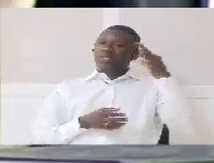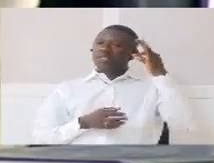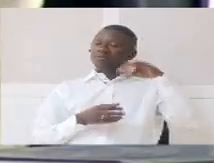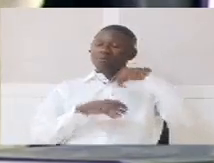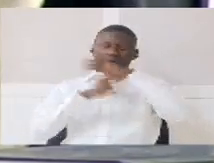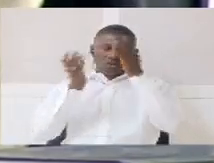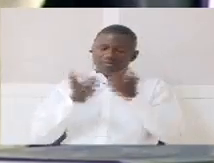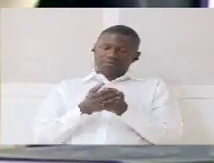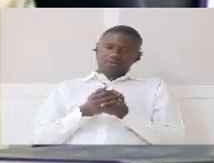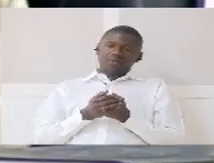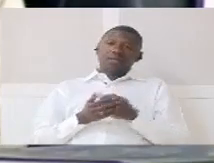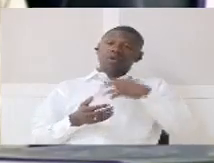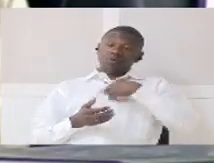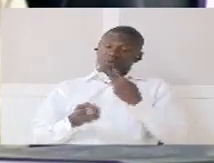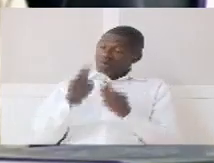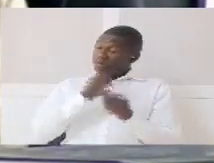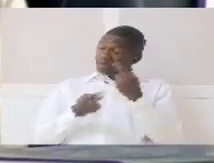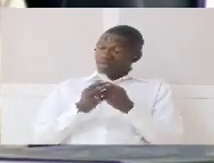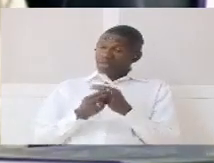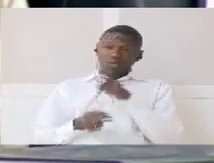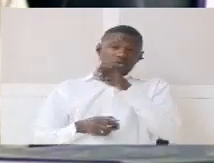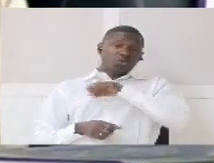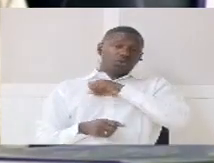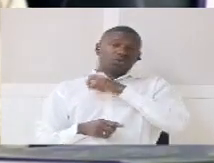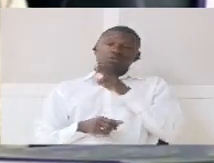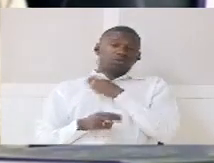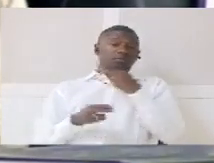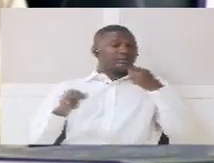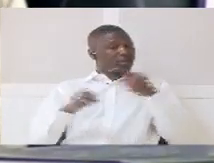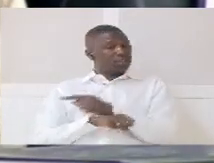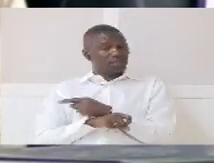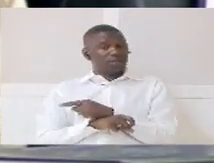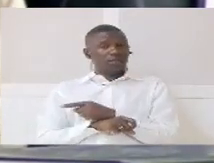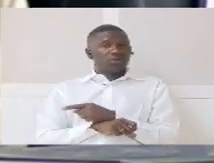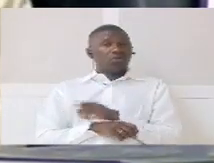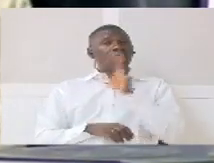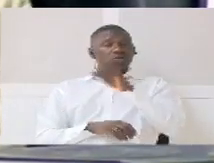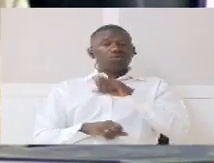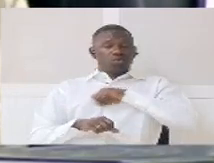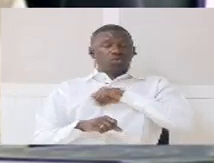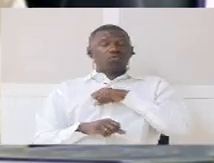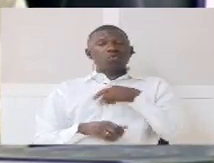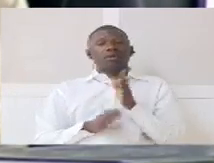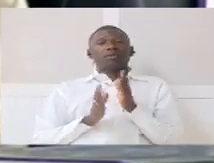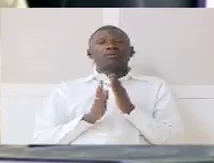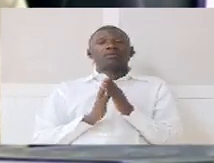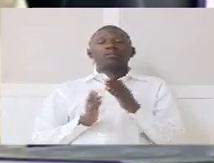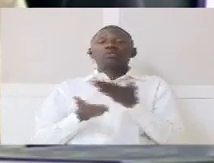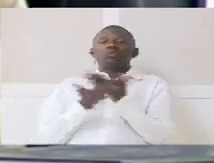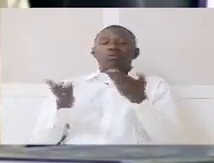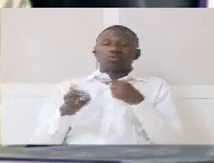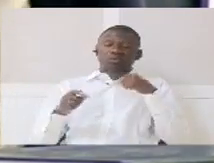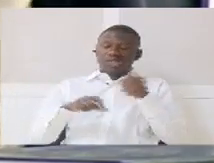repeat kang, and you want to repeat it, the mistake did. You are not being making a deliberate mistake. Athlete. You are doing it deliberately. Wala nanda fanga songo kesa te kono do bije. This